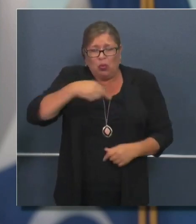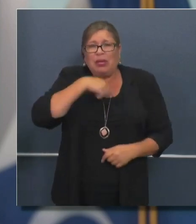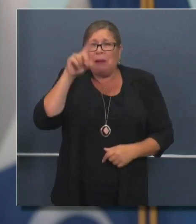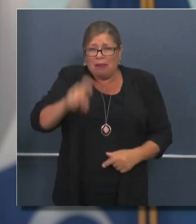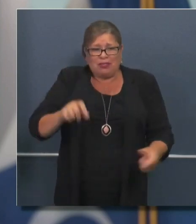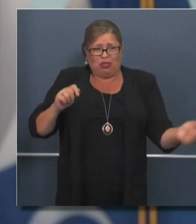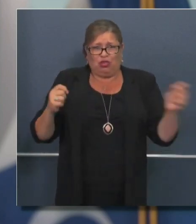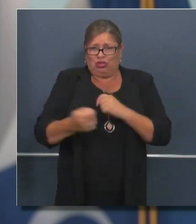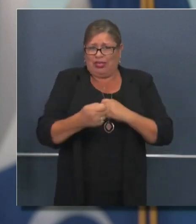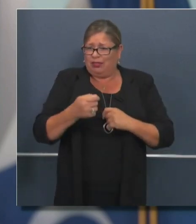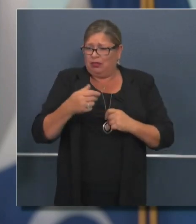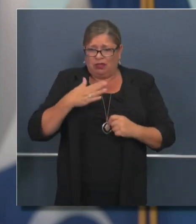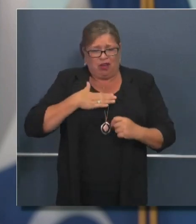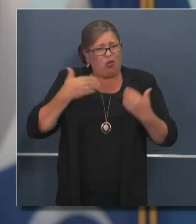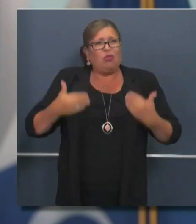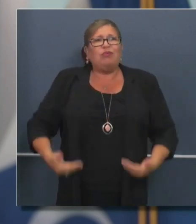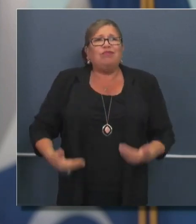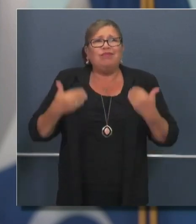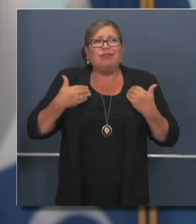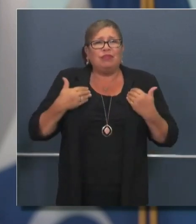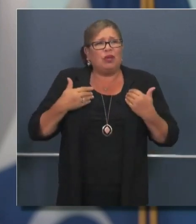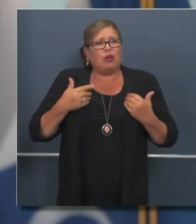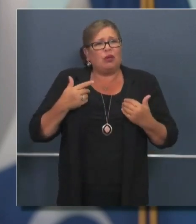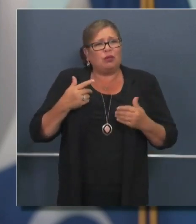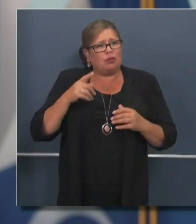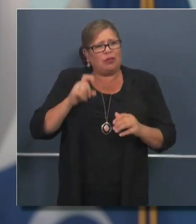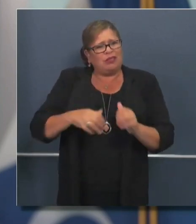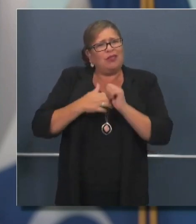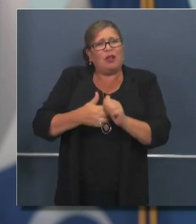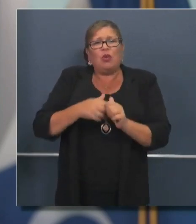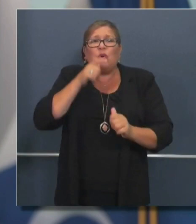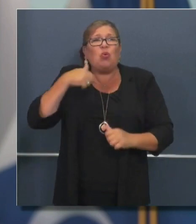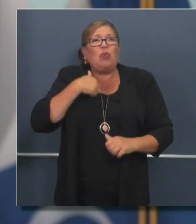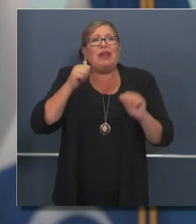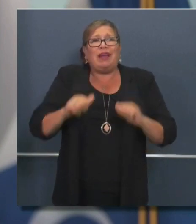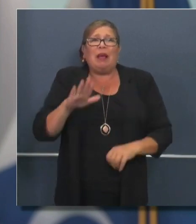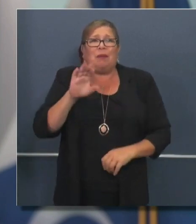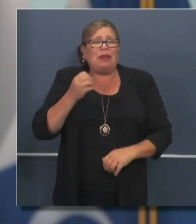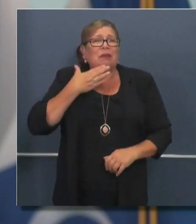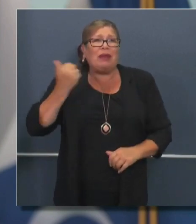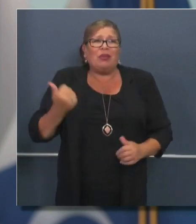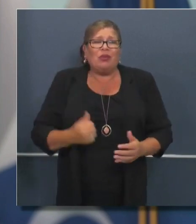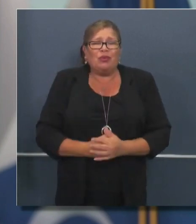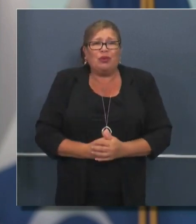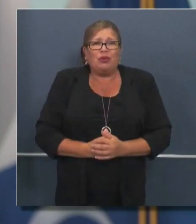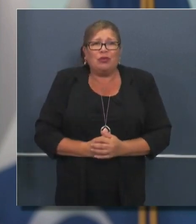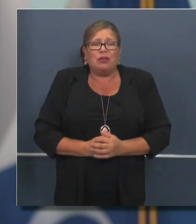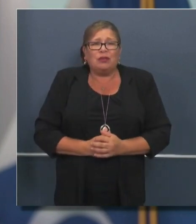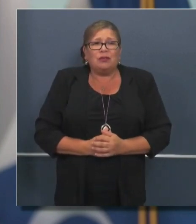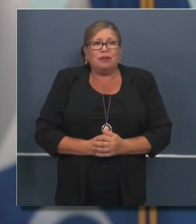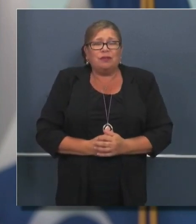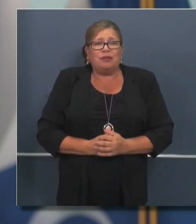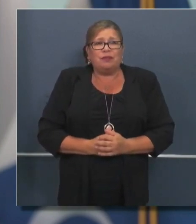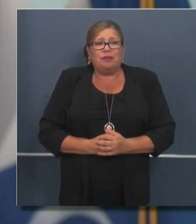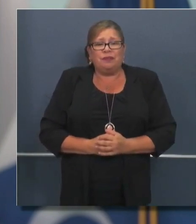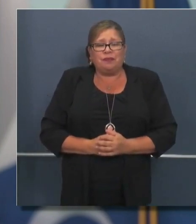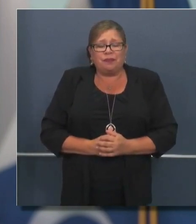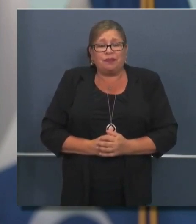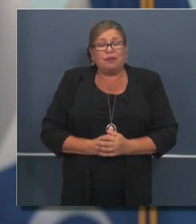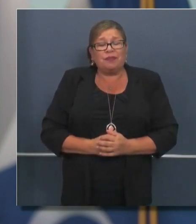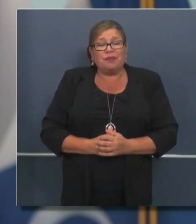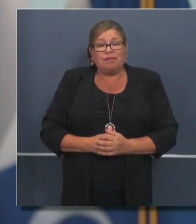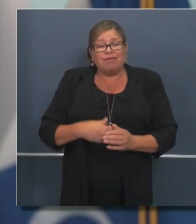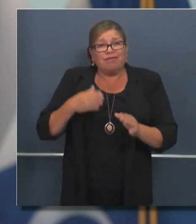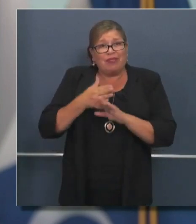and recognize what we're capable of being. My wife and I After that incident, my wife,